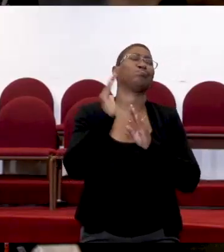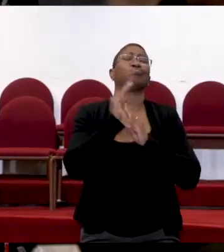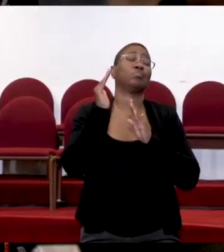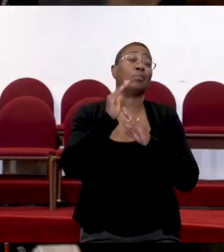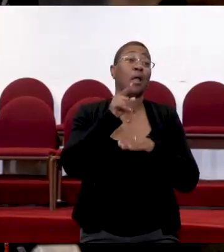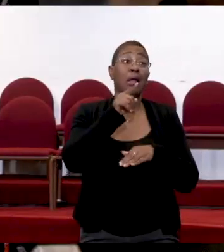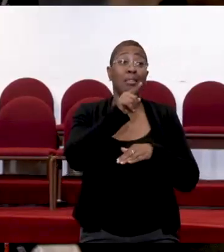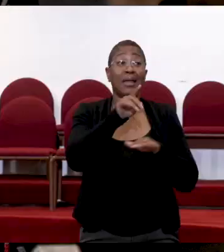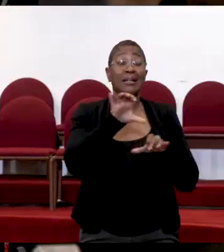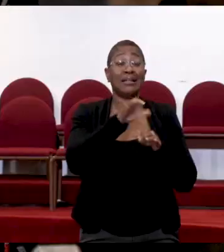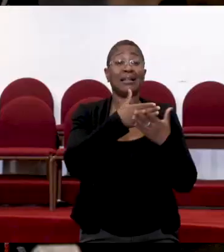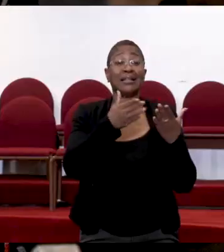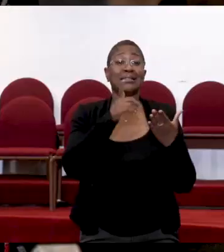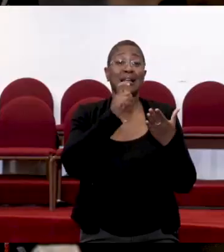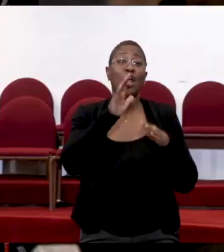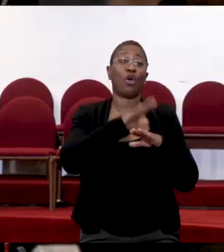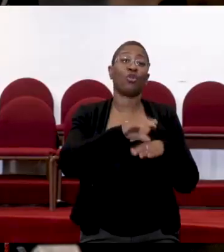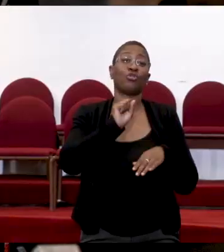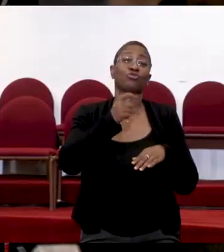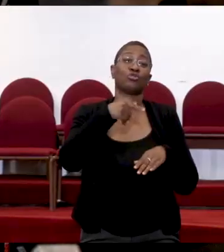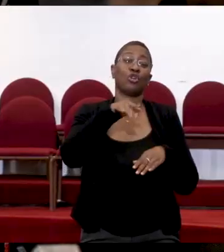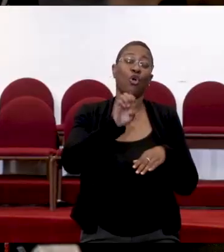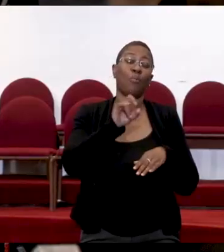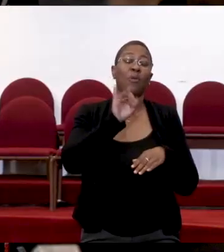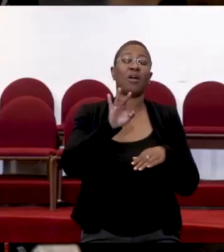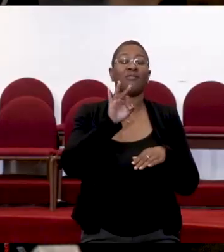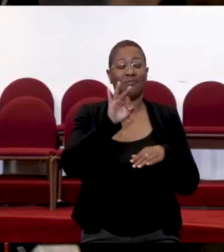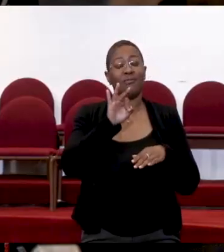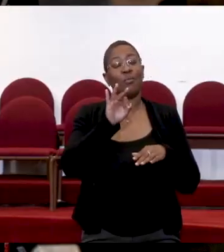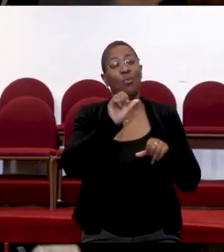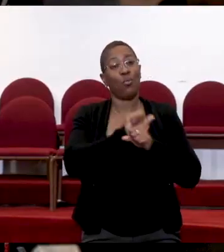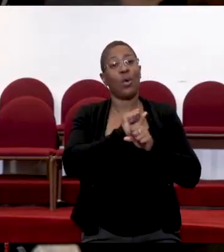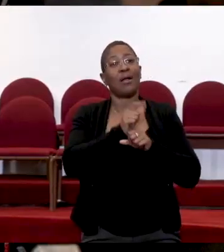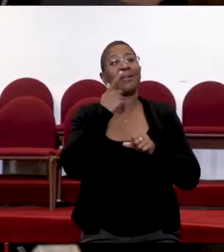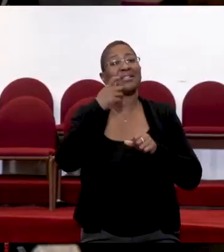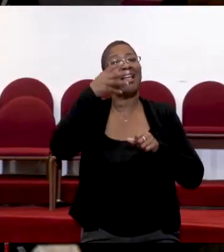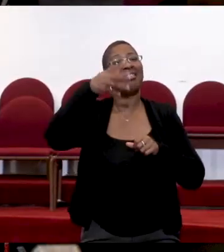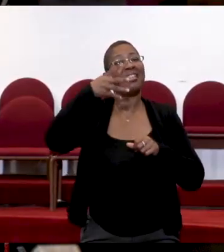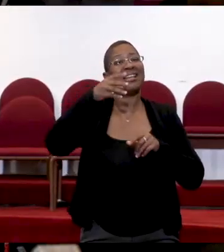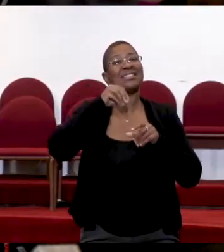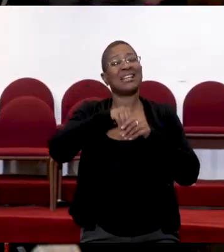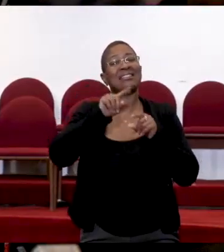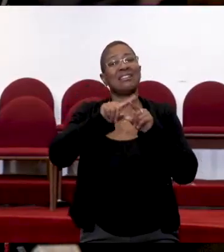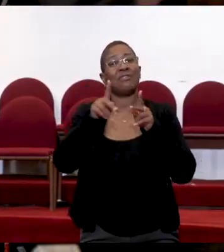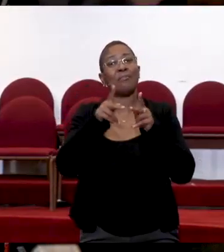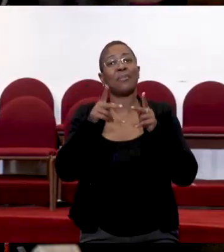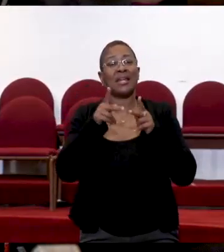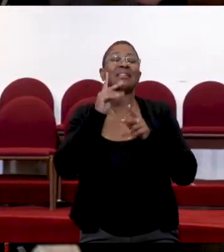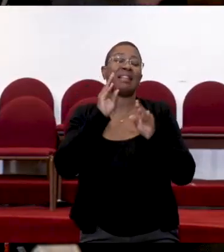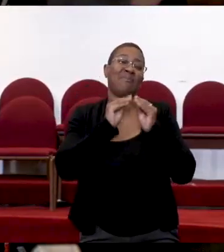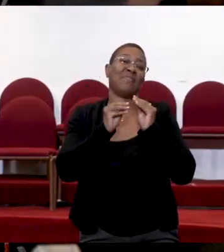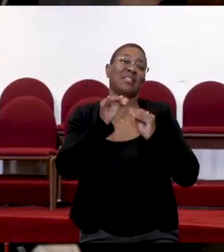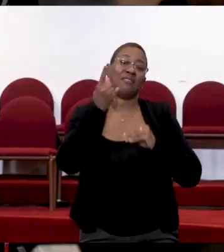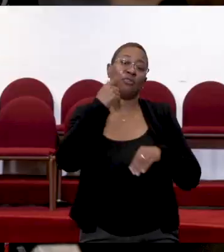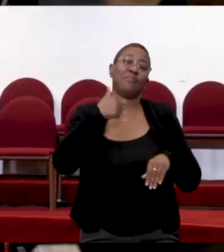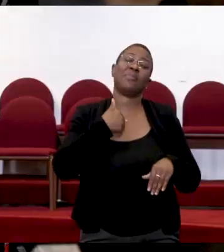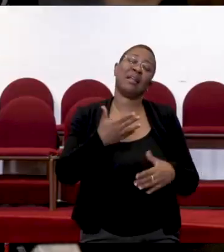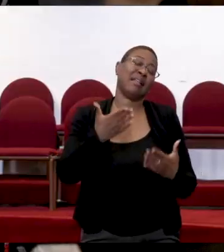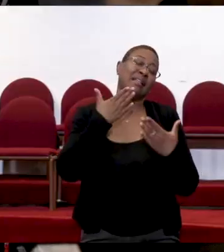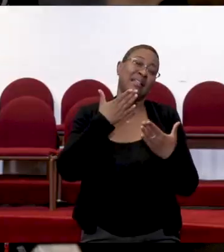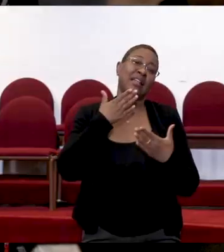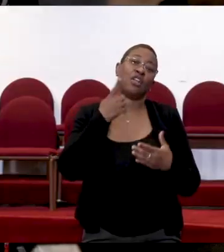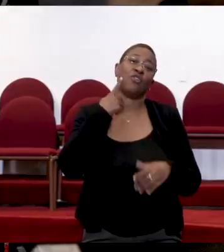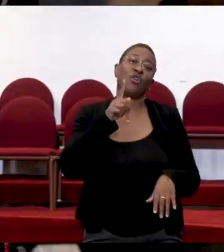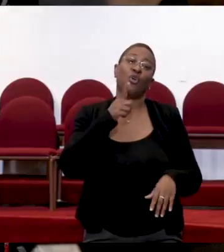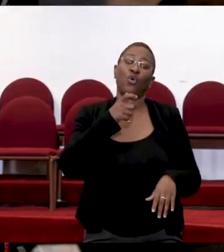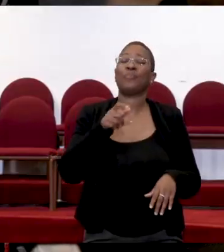the scope of work because I had leaks in different places, and they fixed those. And I just want to say thank you to